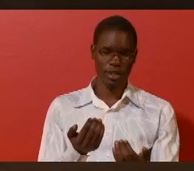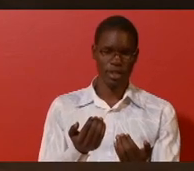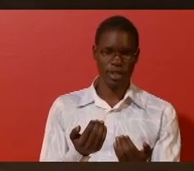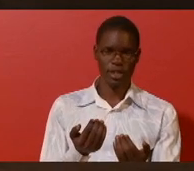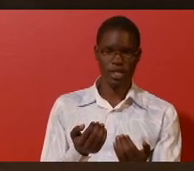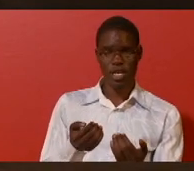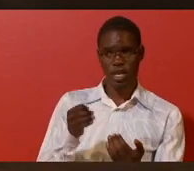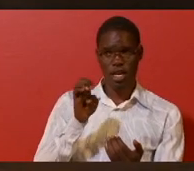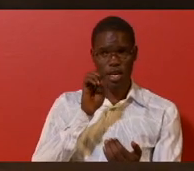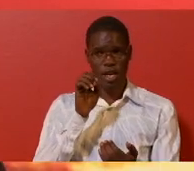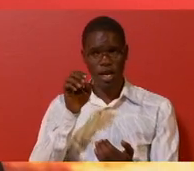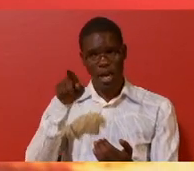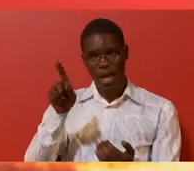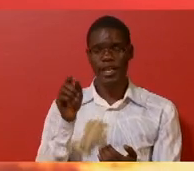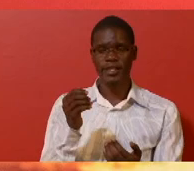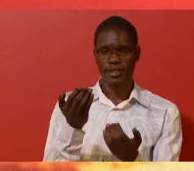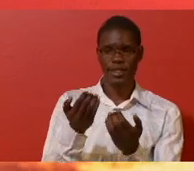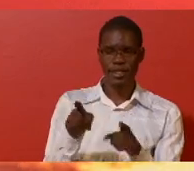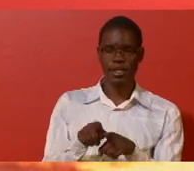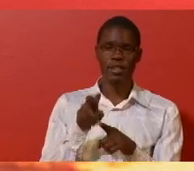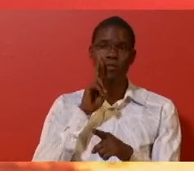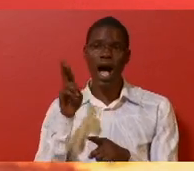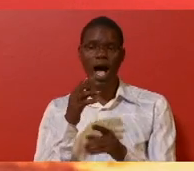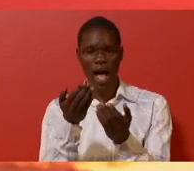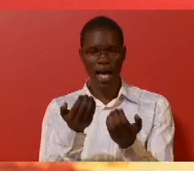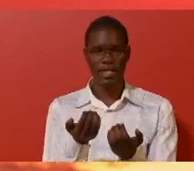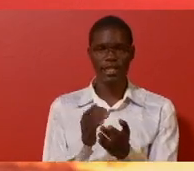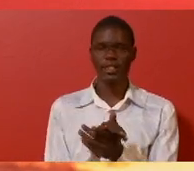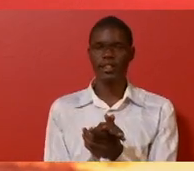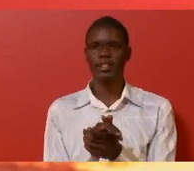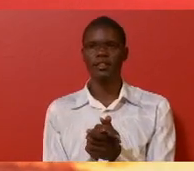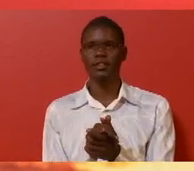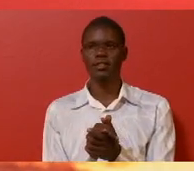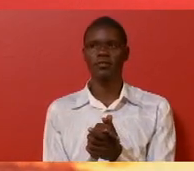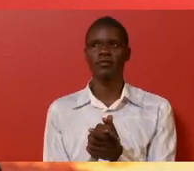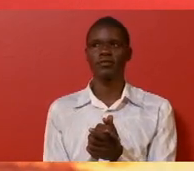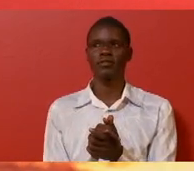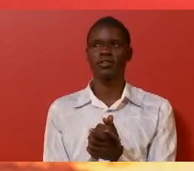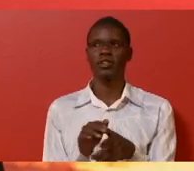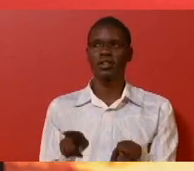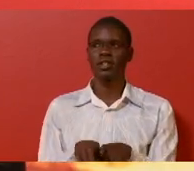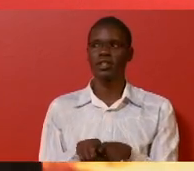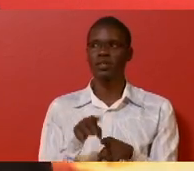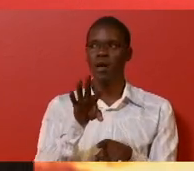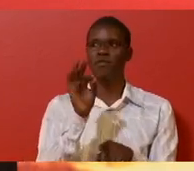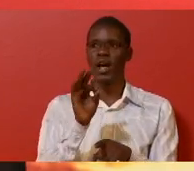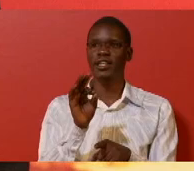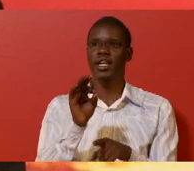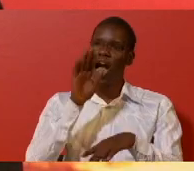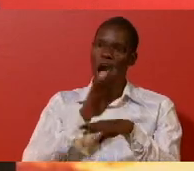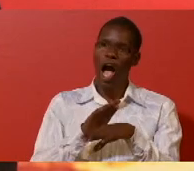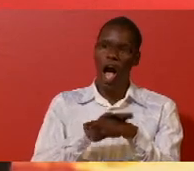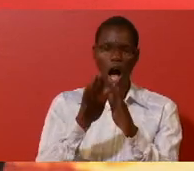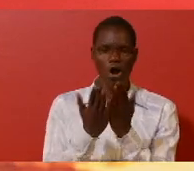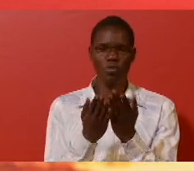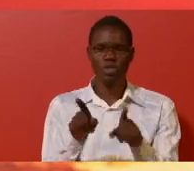Needs. That's the title of the book. If you have a smartphone, if you have an iPhone, you can even pull it up on iBooks and get it and read it. It's a good book.